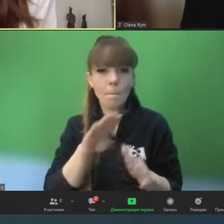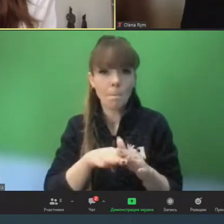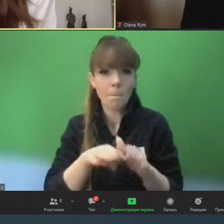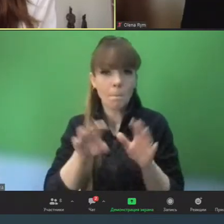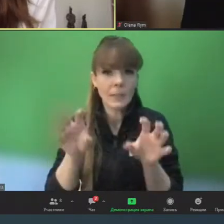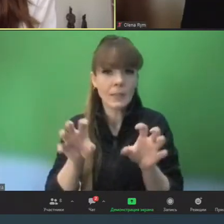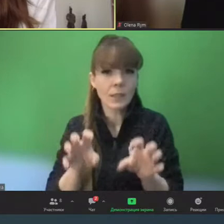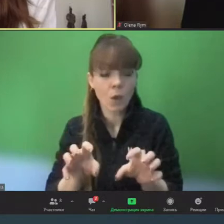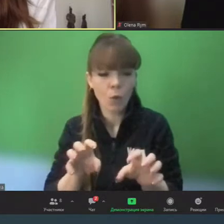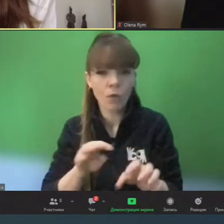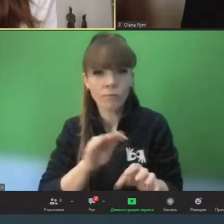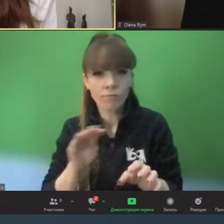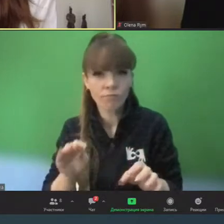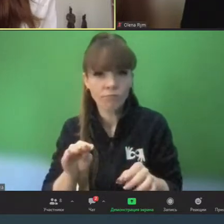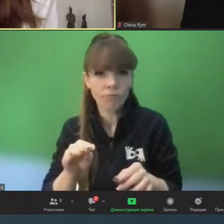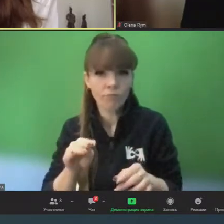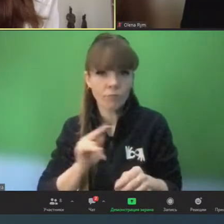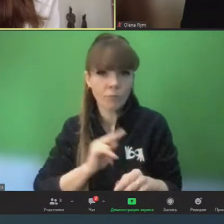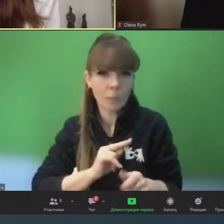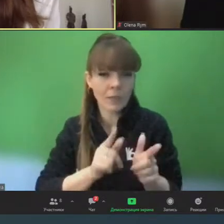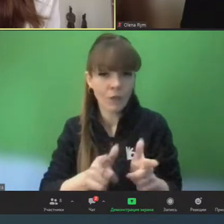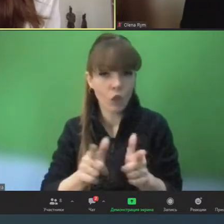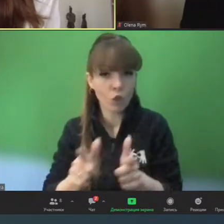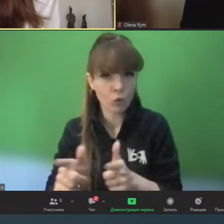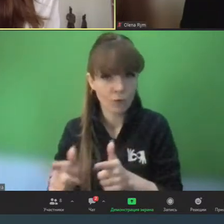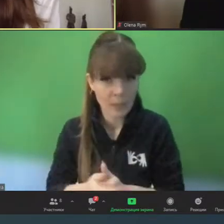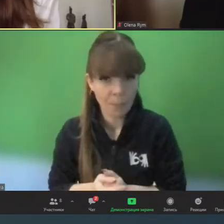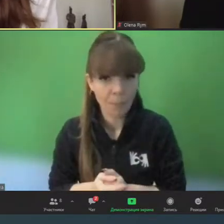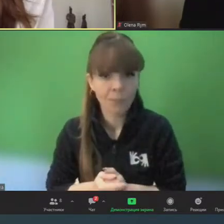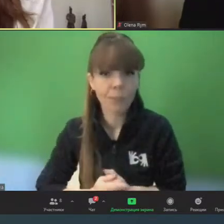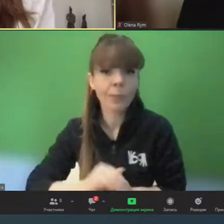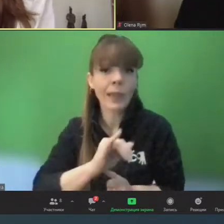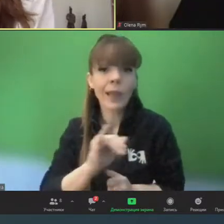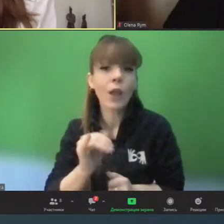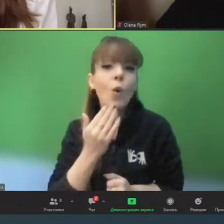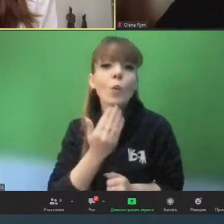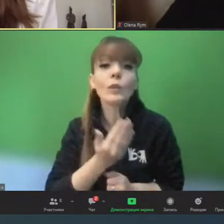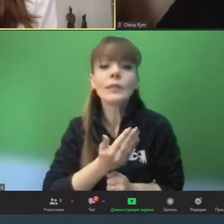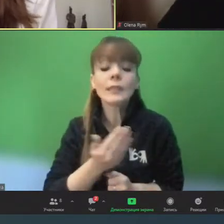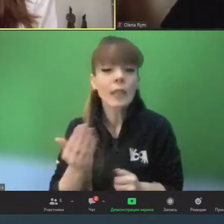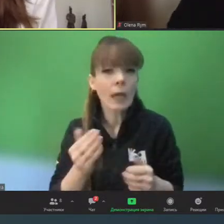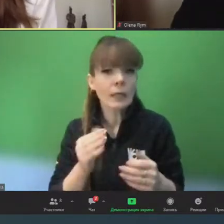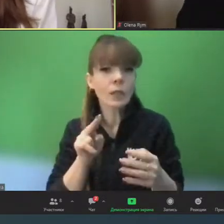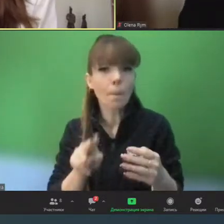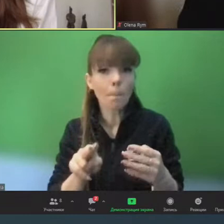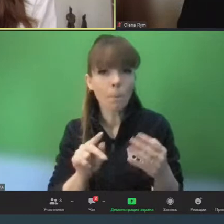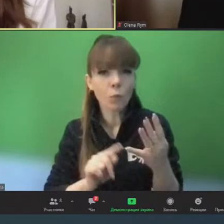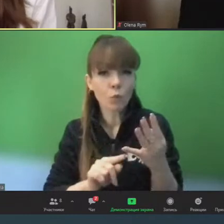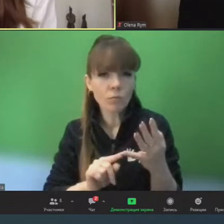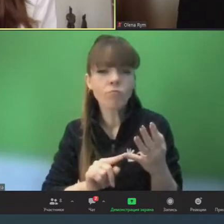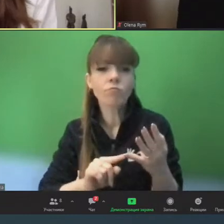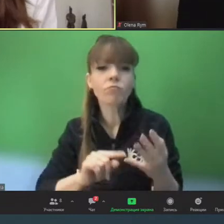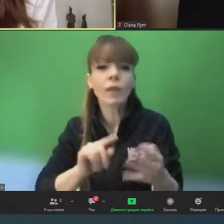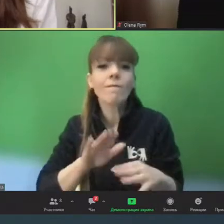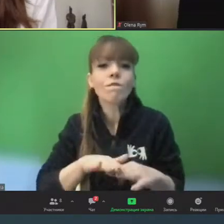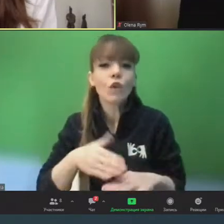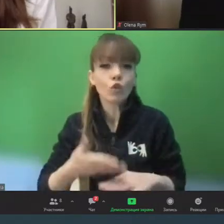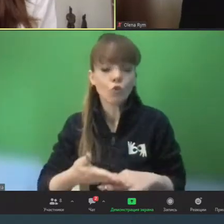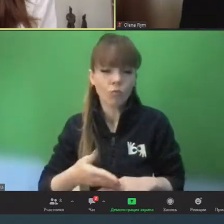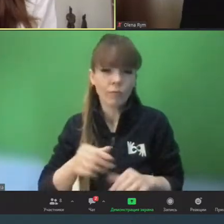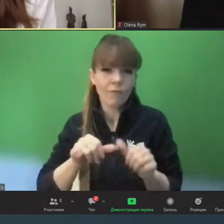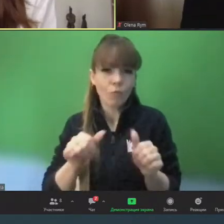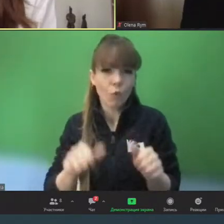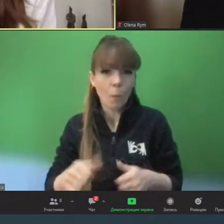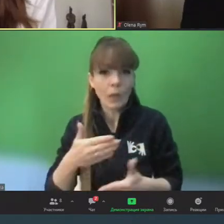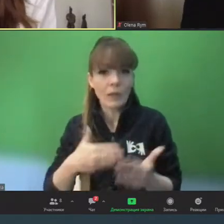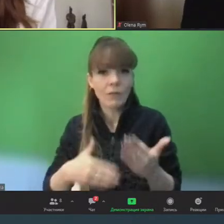people. This is a major hindrance towards being employed. The latter point tells